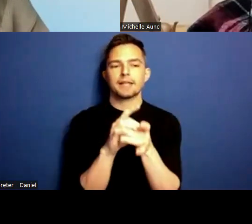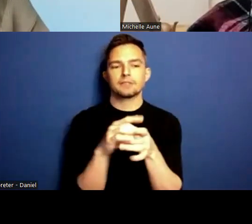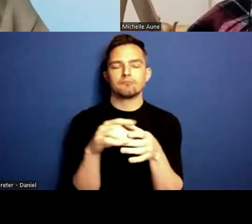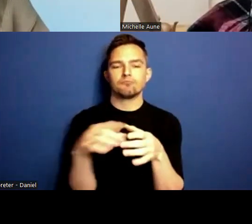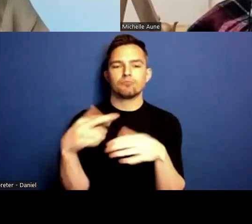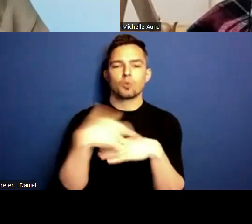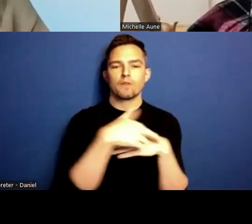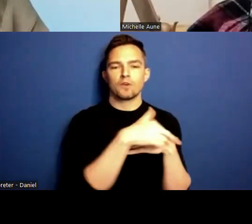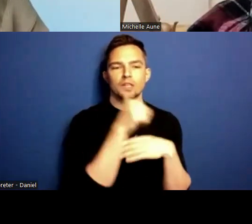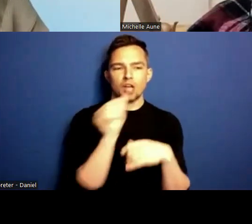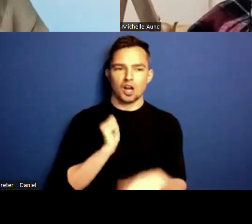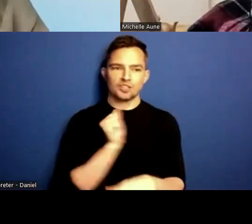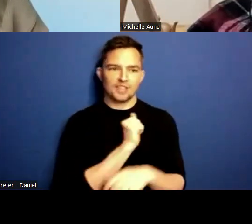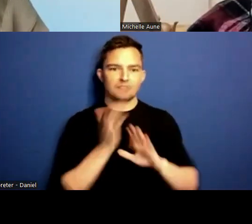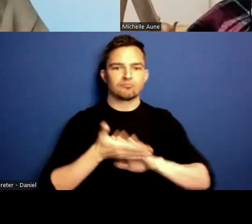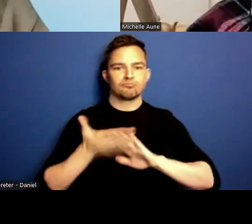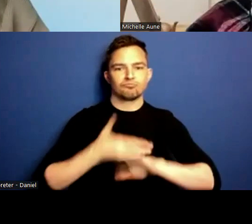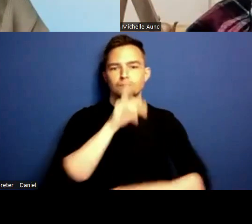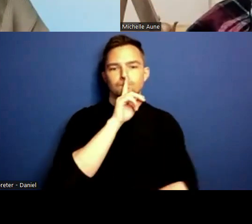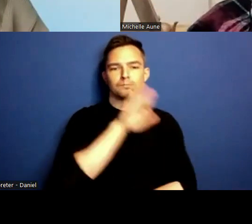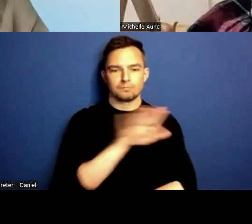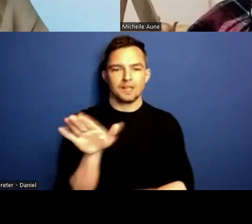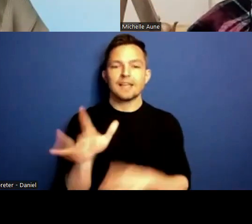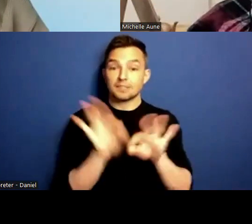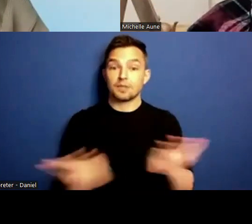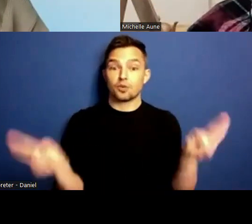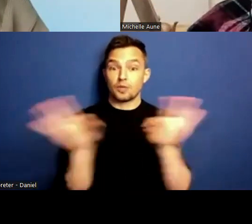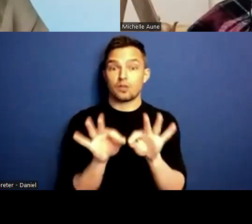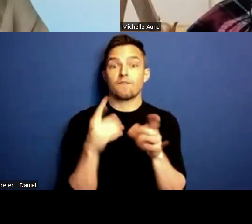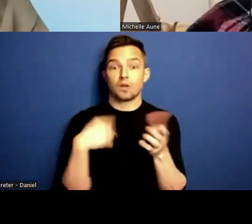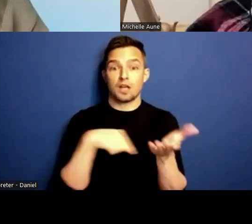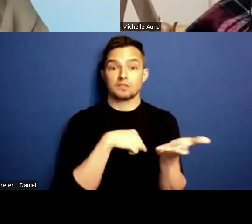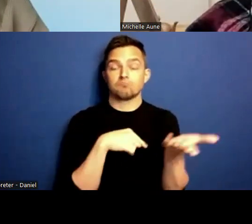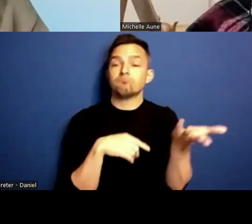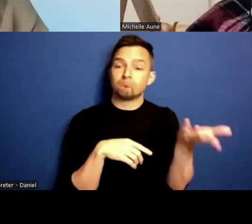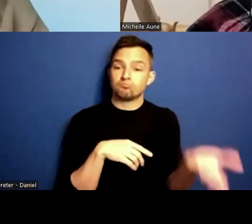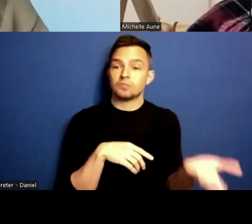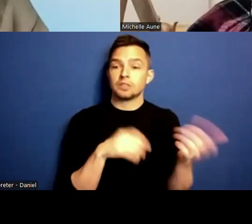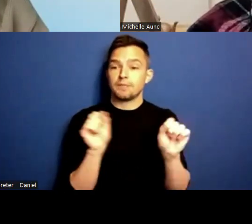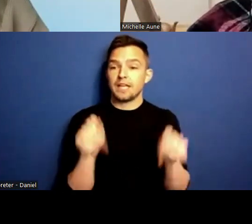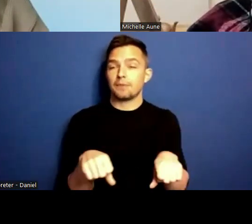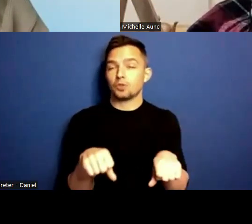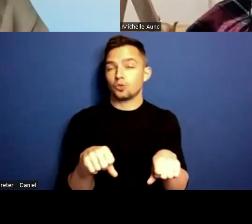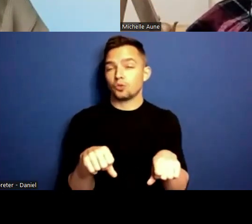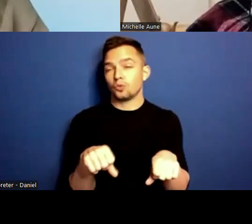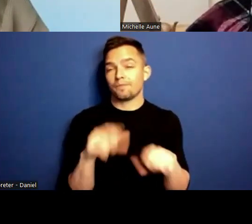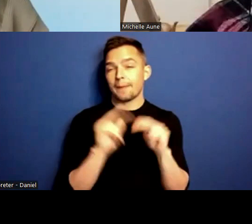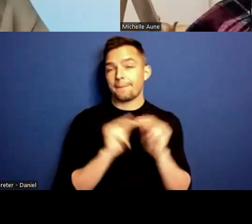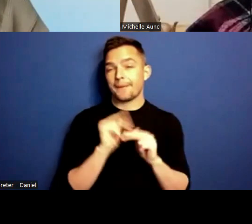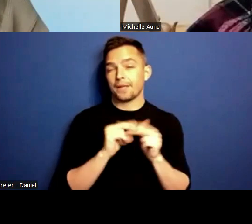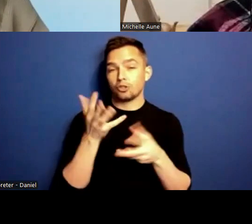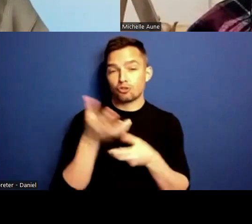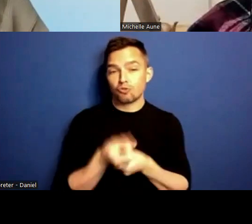not try to do it ourselves. And that's been really critical to being able to really, really build that trust